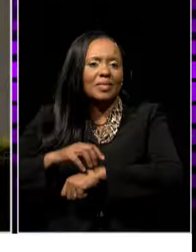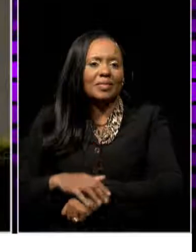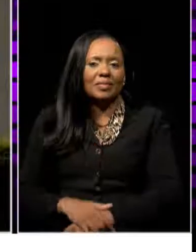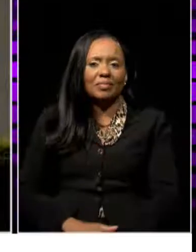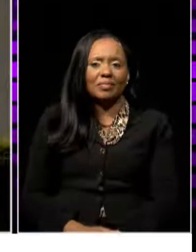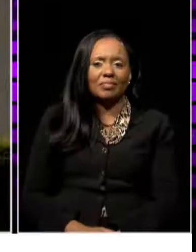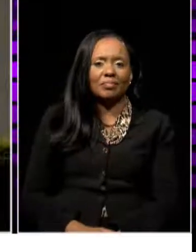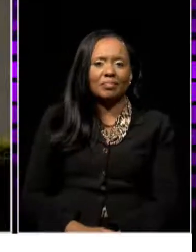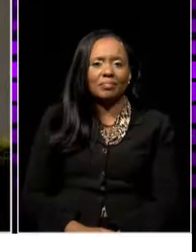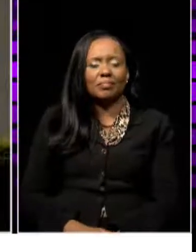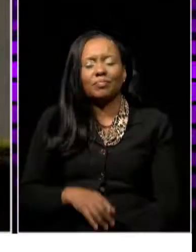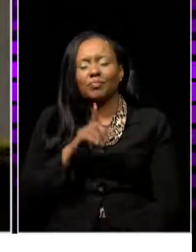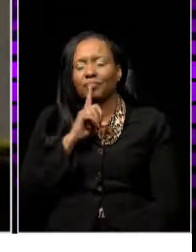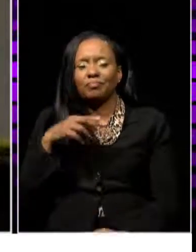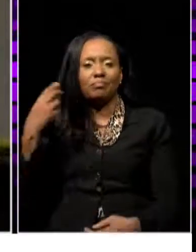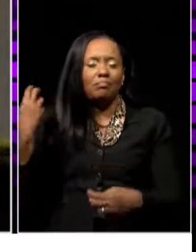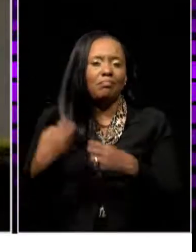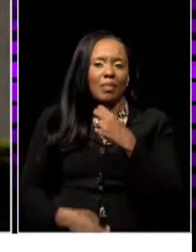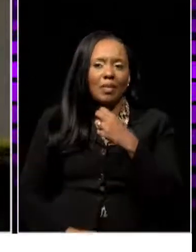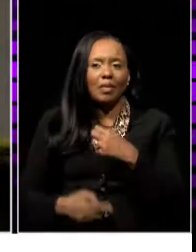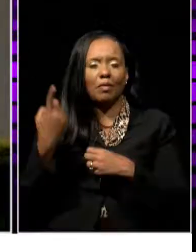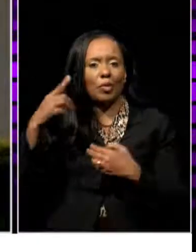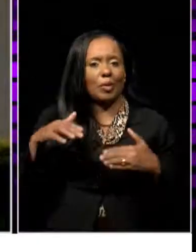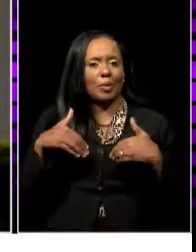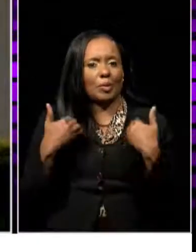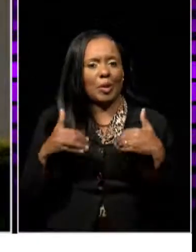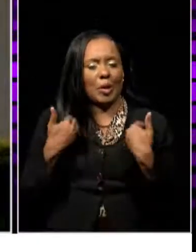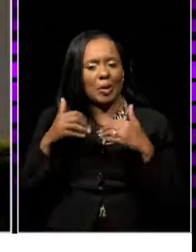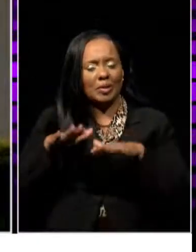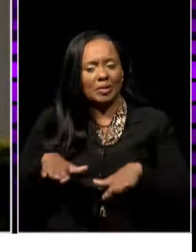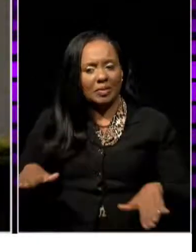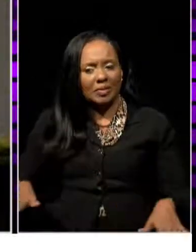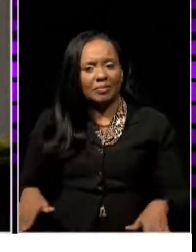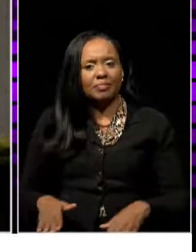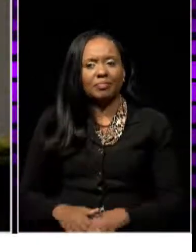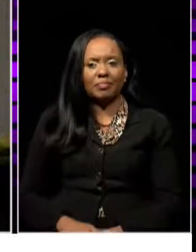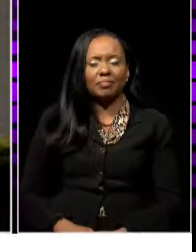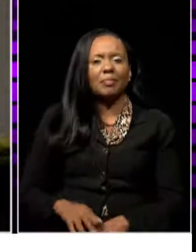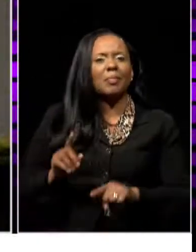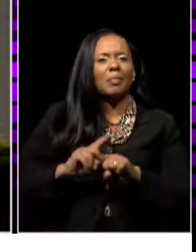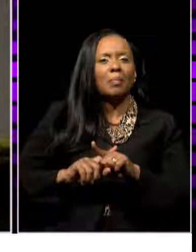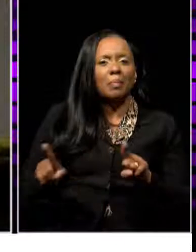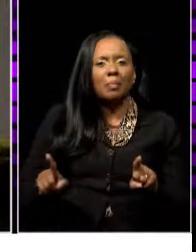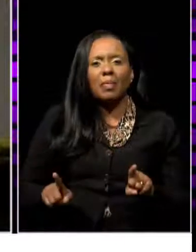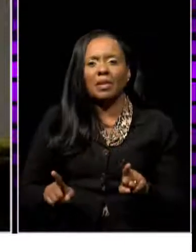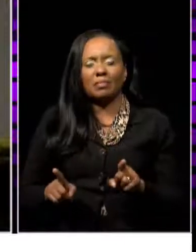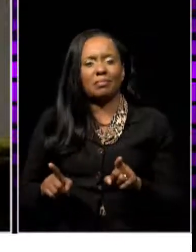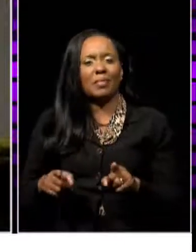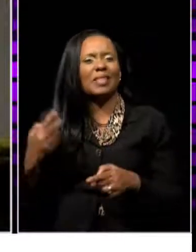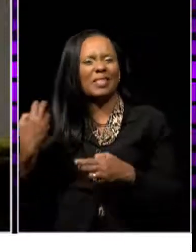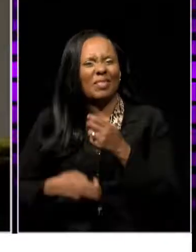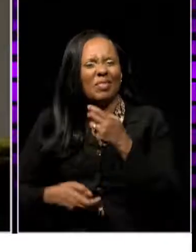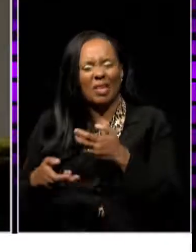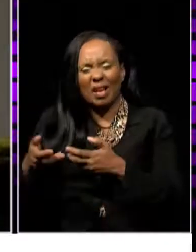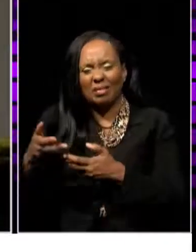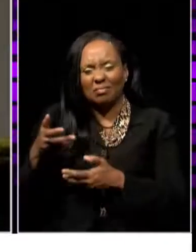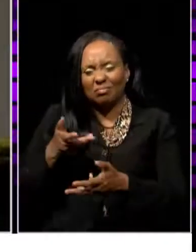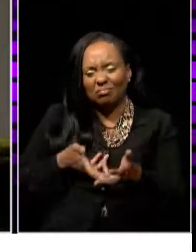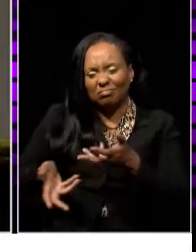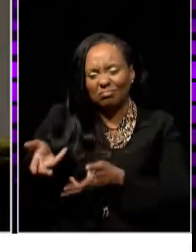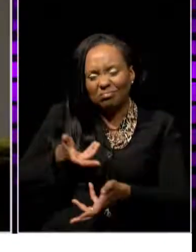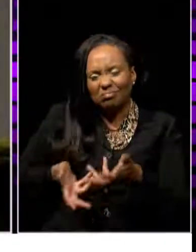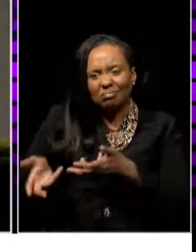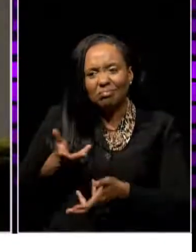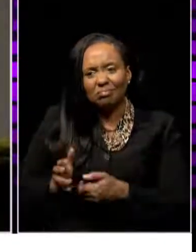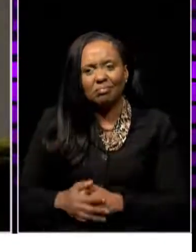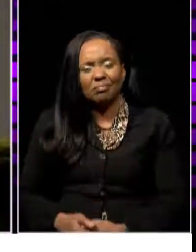a more difficult balance in the early childhood department to facilitate that social engagement, because we are the